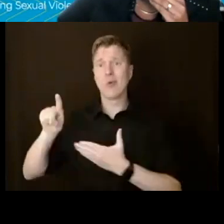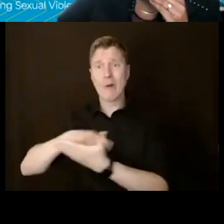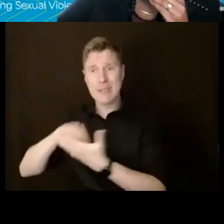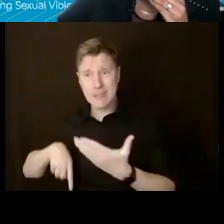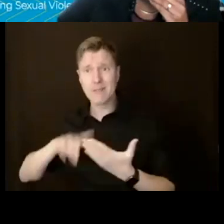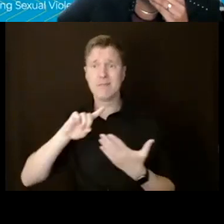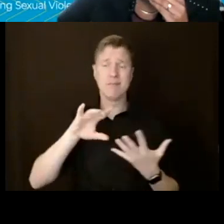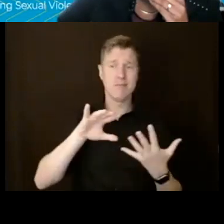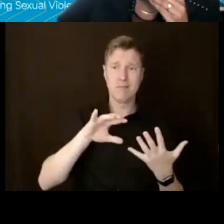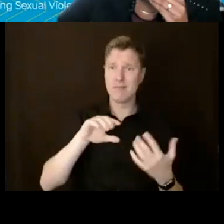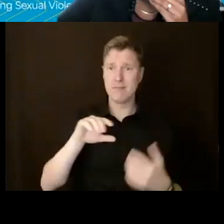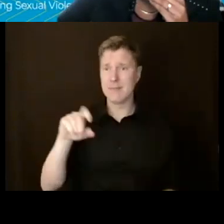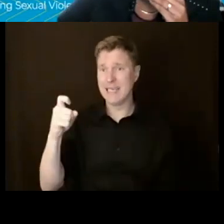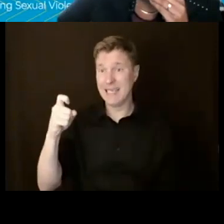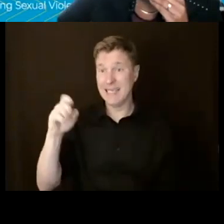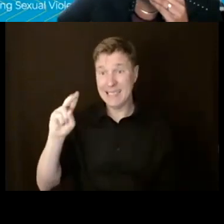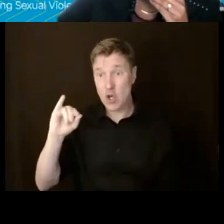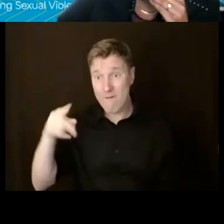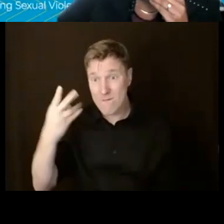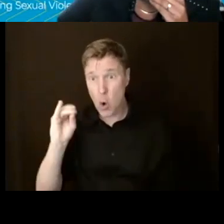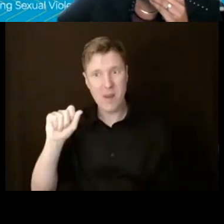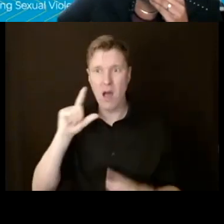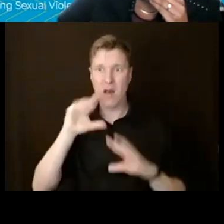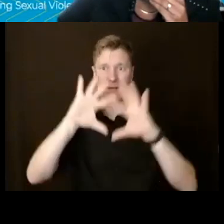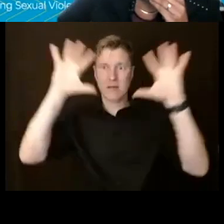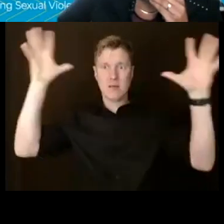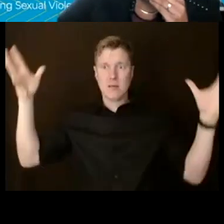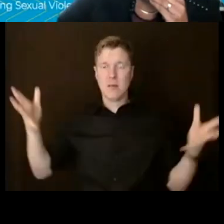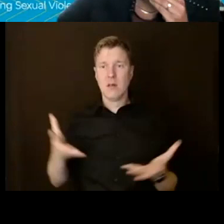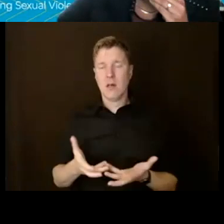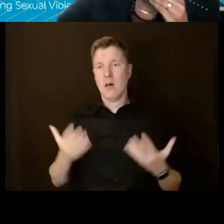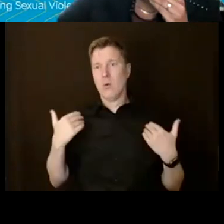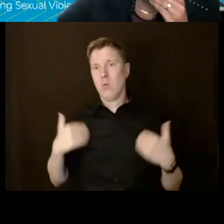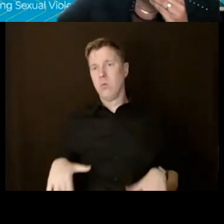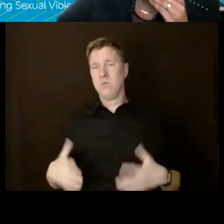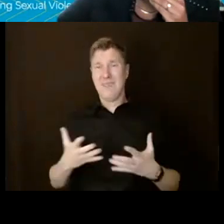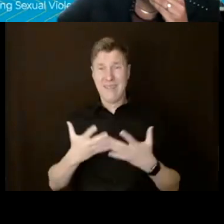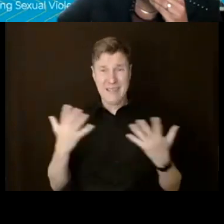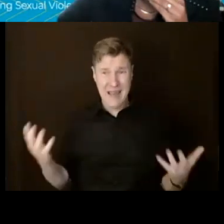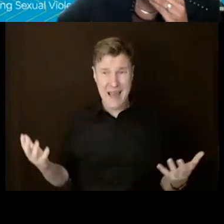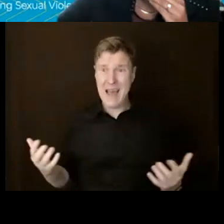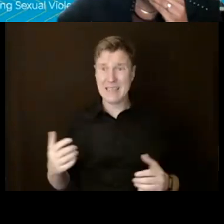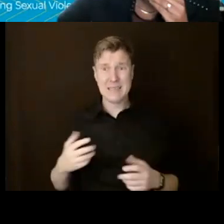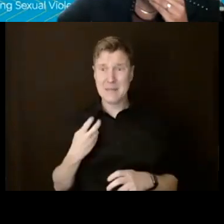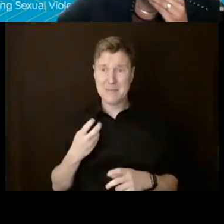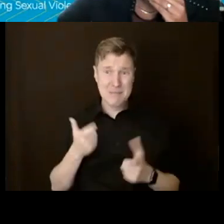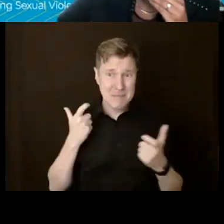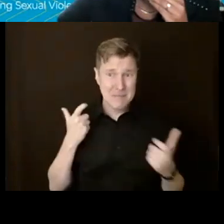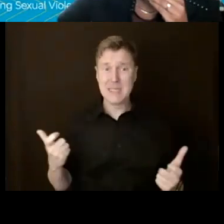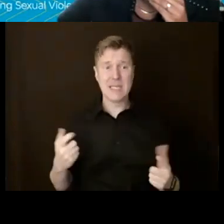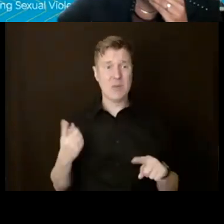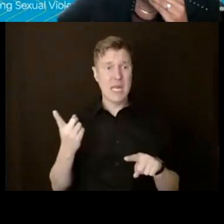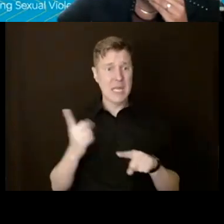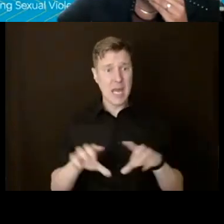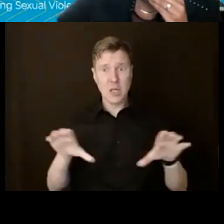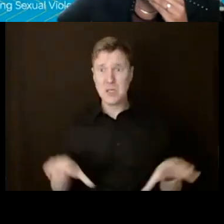xenophobia, it's a lot, it's big. It feels like we can't do anything about this.